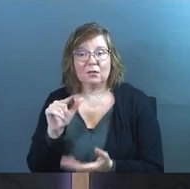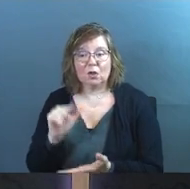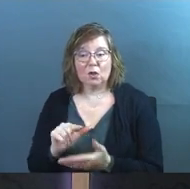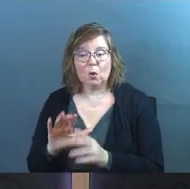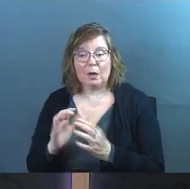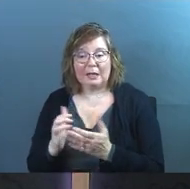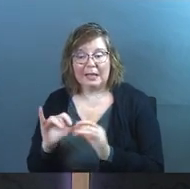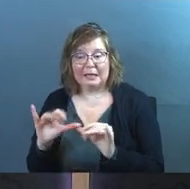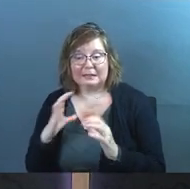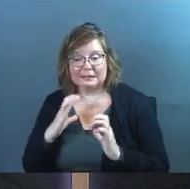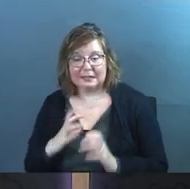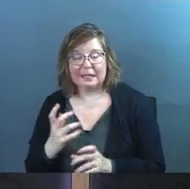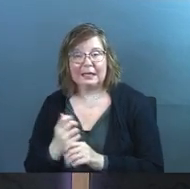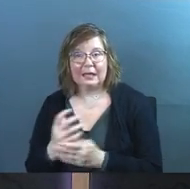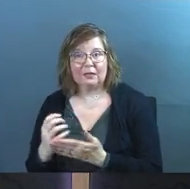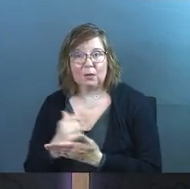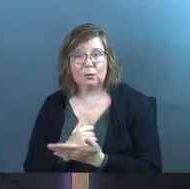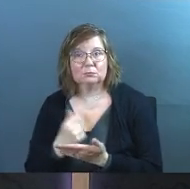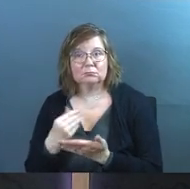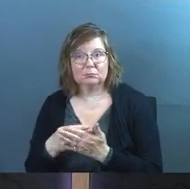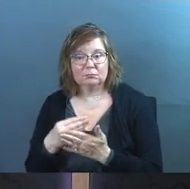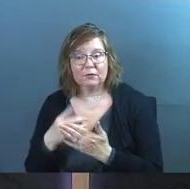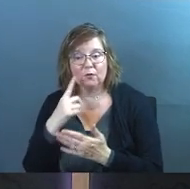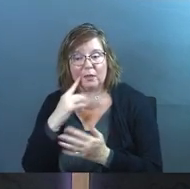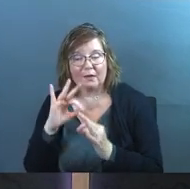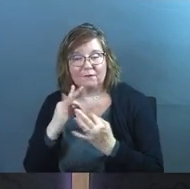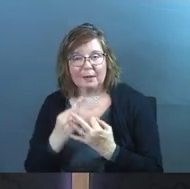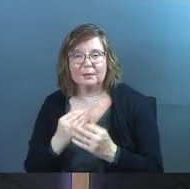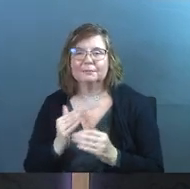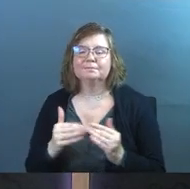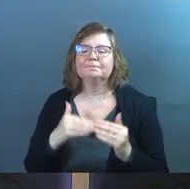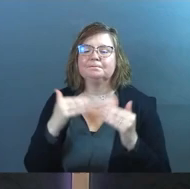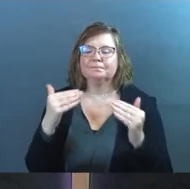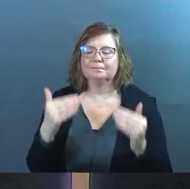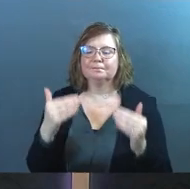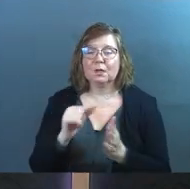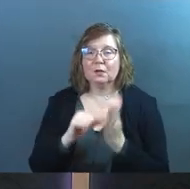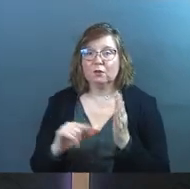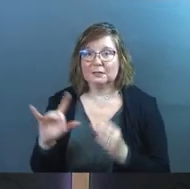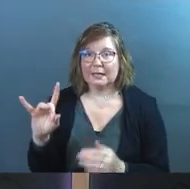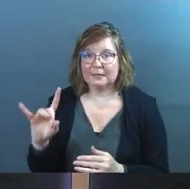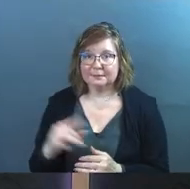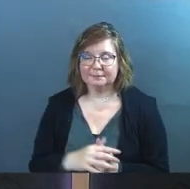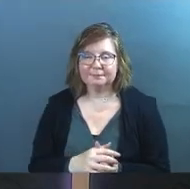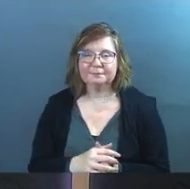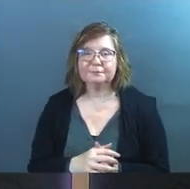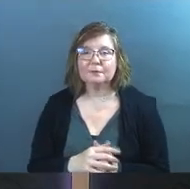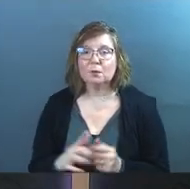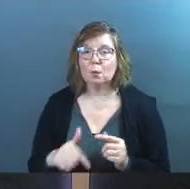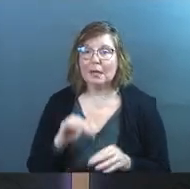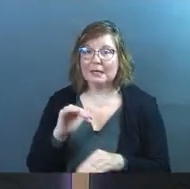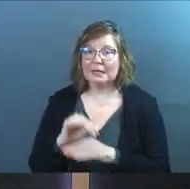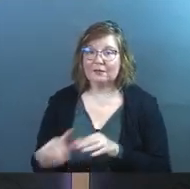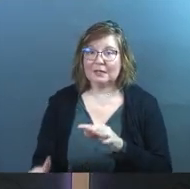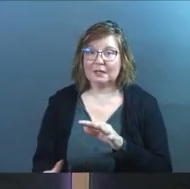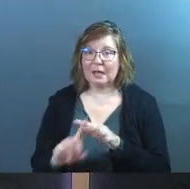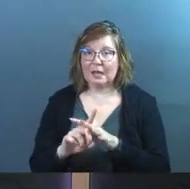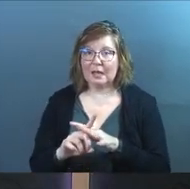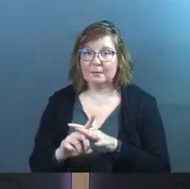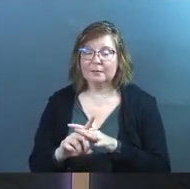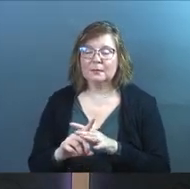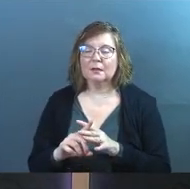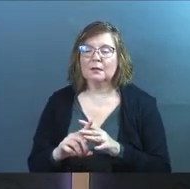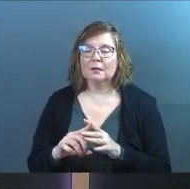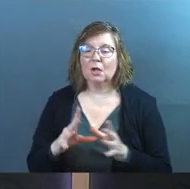citizens, they get that work so they can make the wage for their family. So we'll continue on in verse 8. It says, and when evening came, the owner